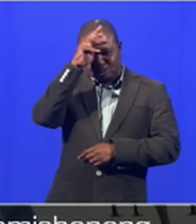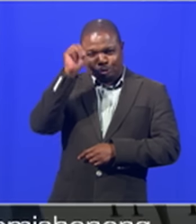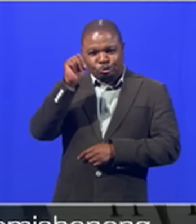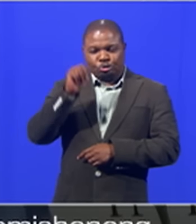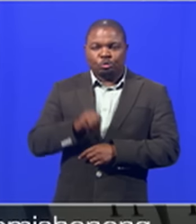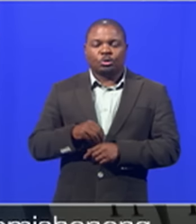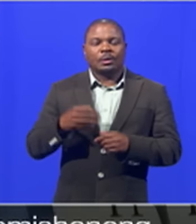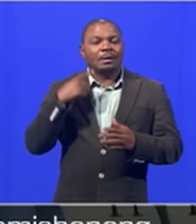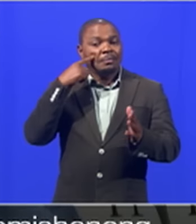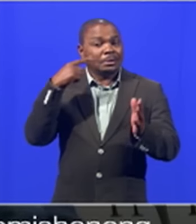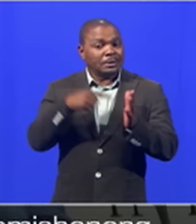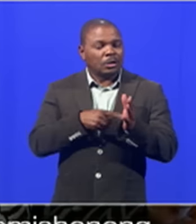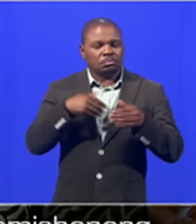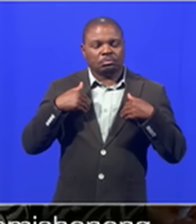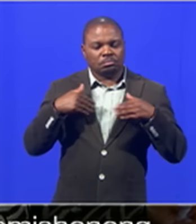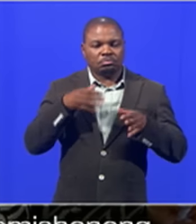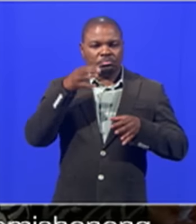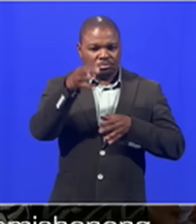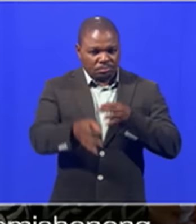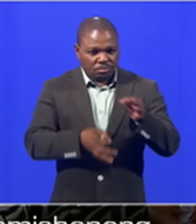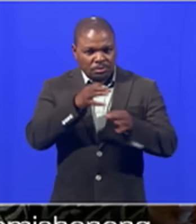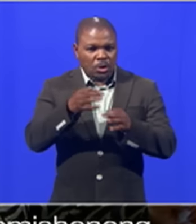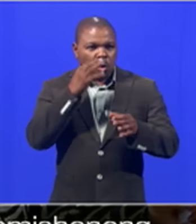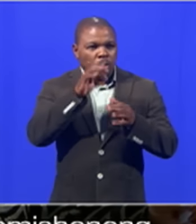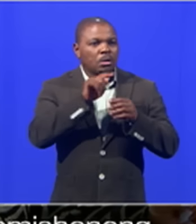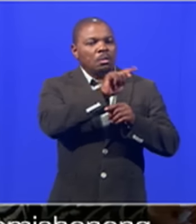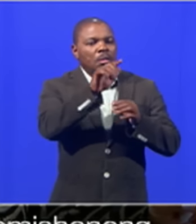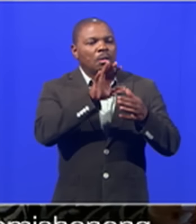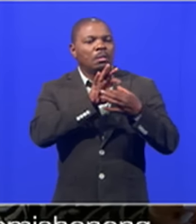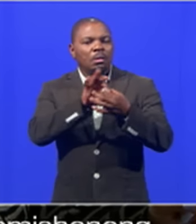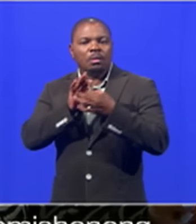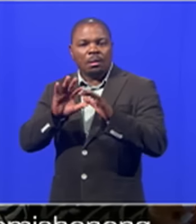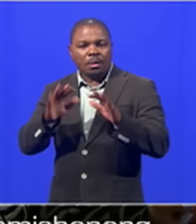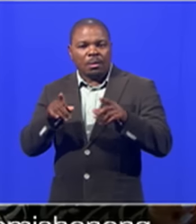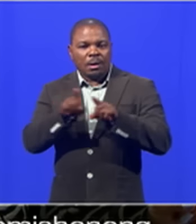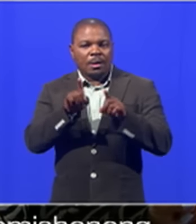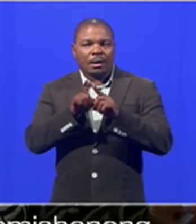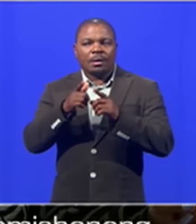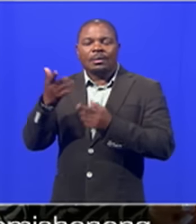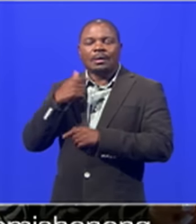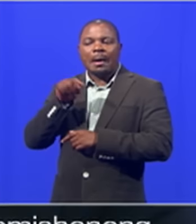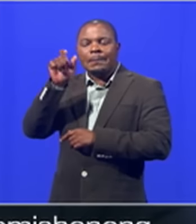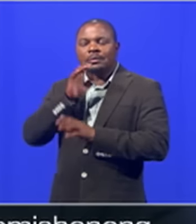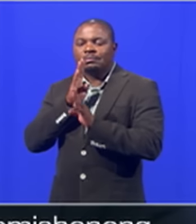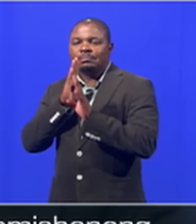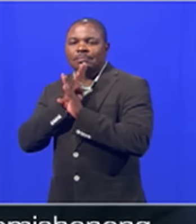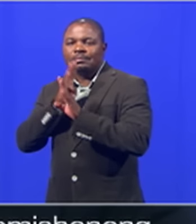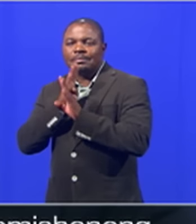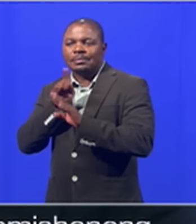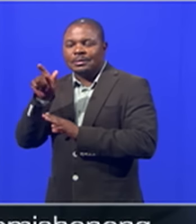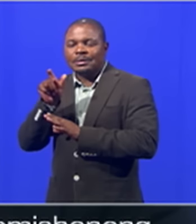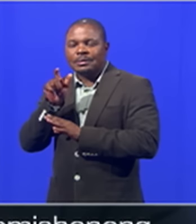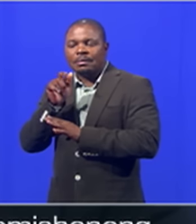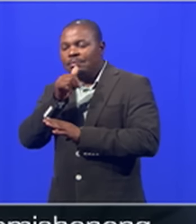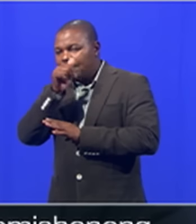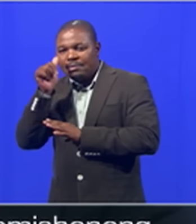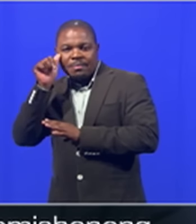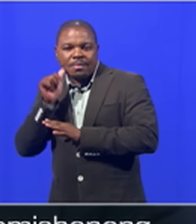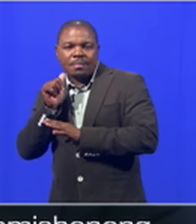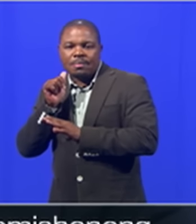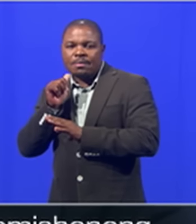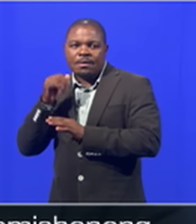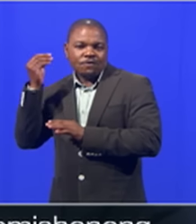ka tlhaloso ya maemo a gagwe a go golaganya batho ke gore contact agent se ke jaaka a ne a leka go tlhalosa